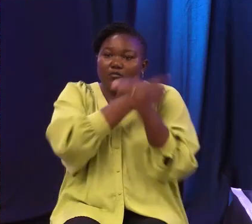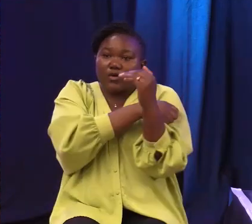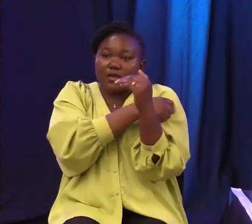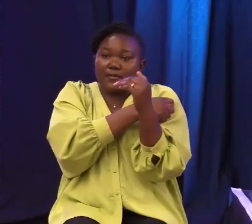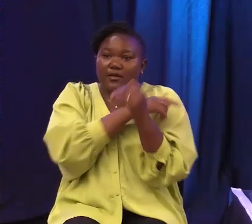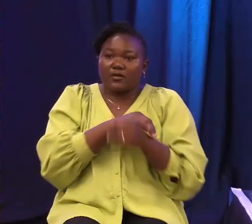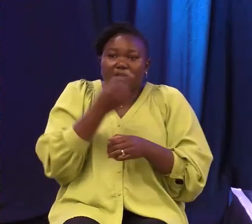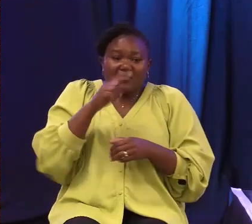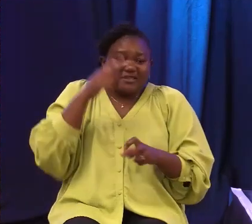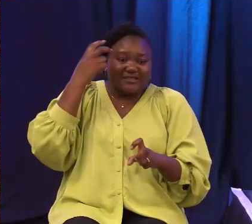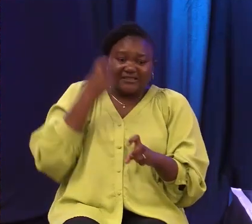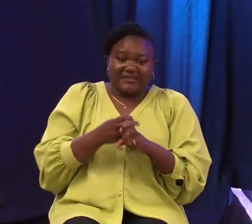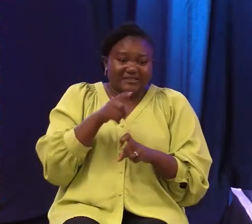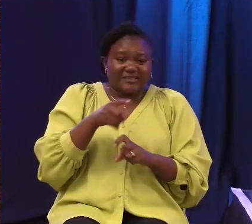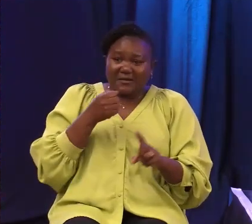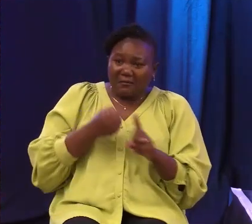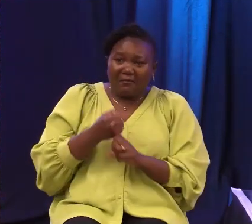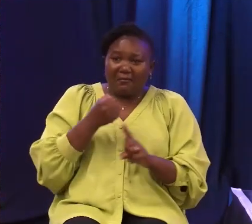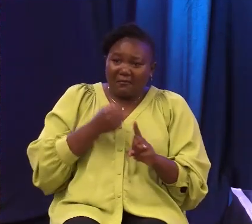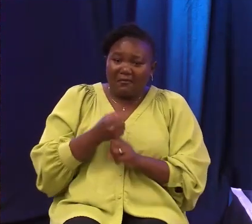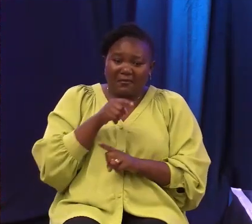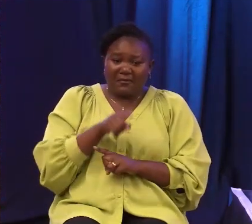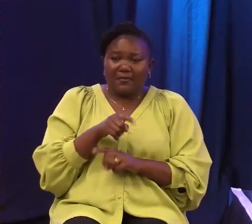But it was a difficult battle.